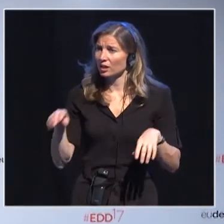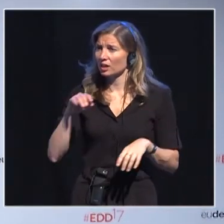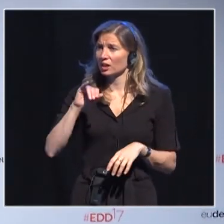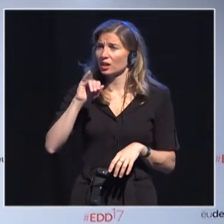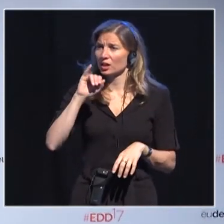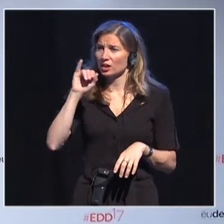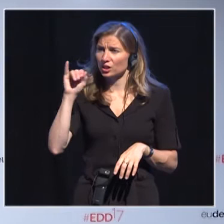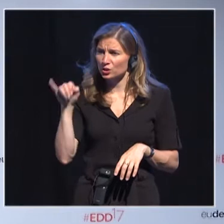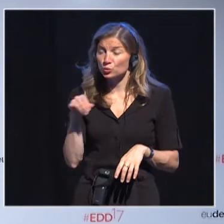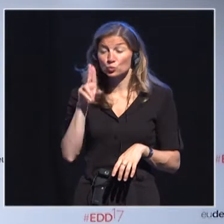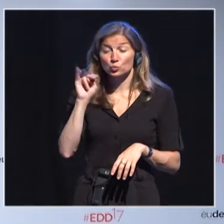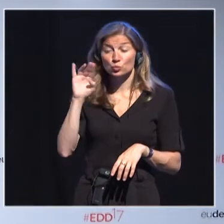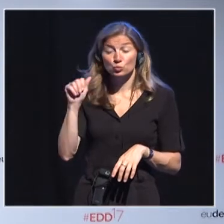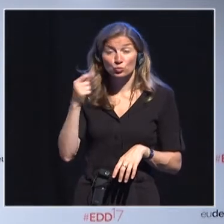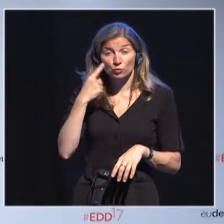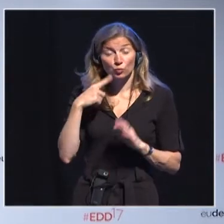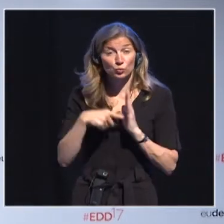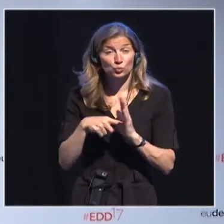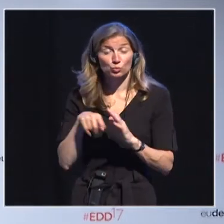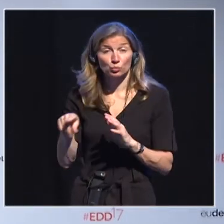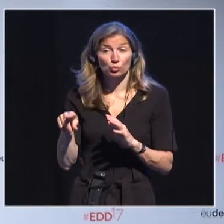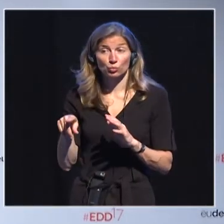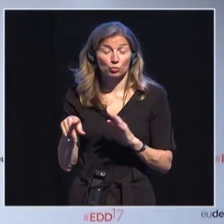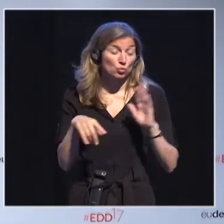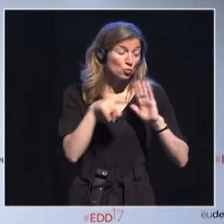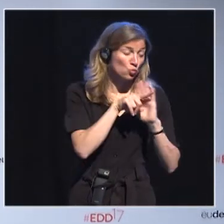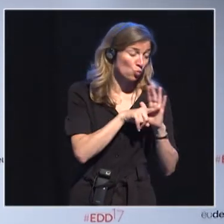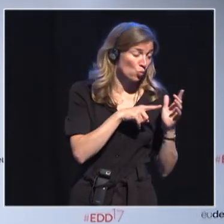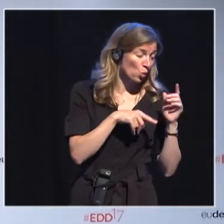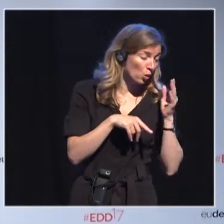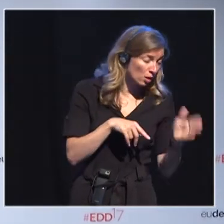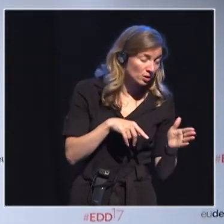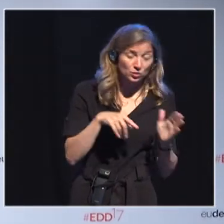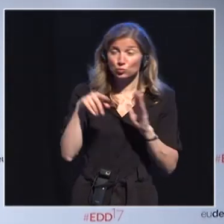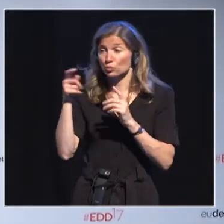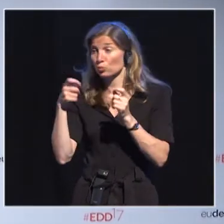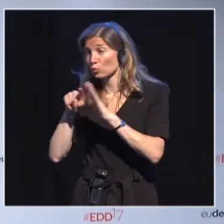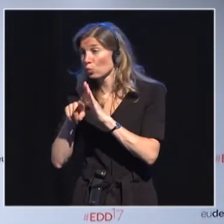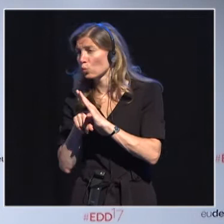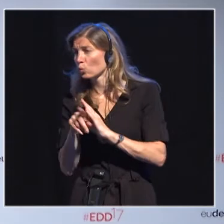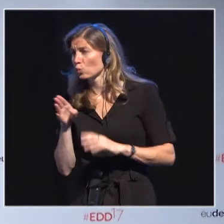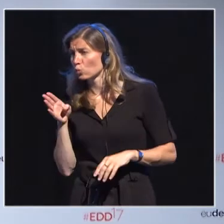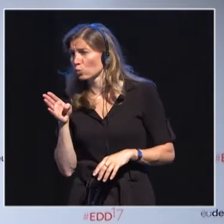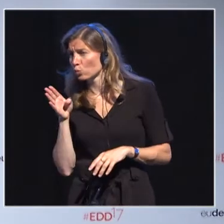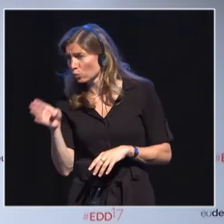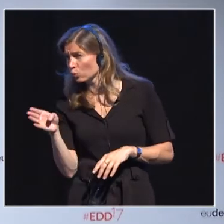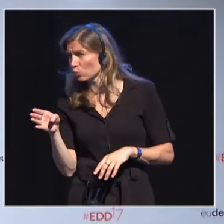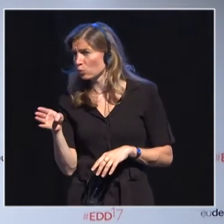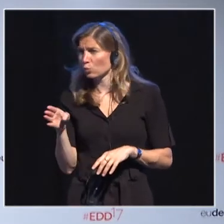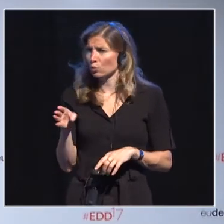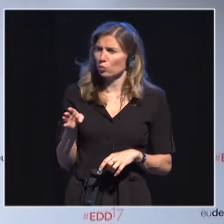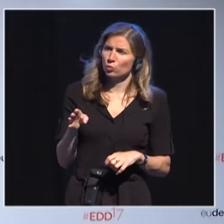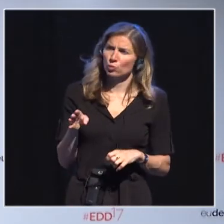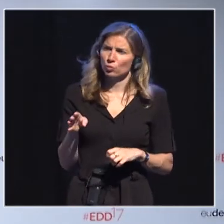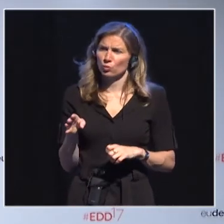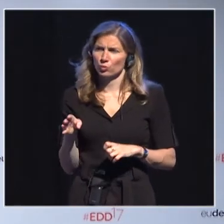understand about those different, very different rules in different countries. So if